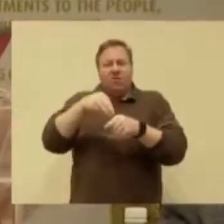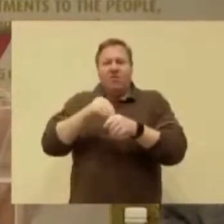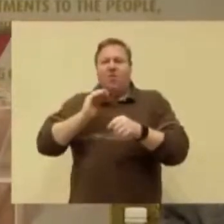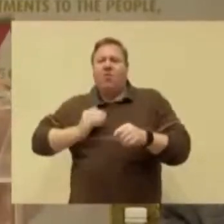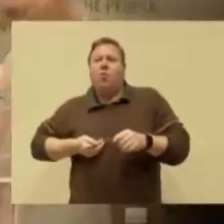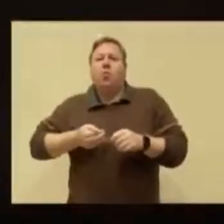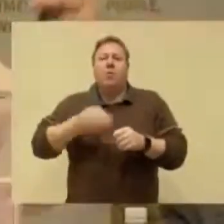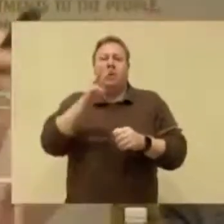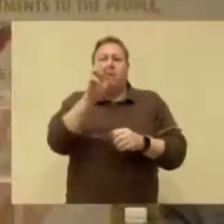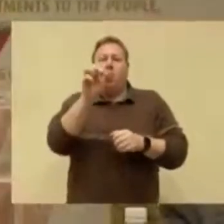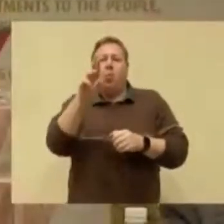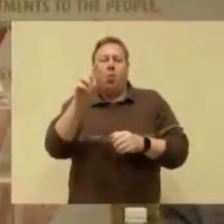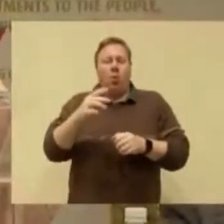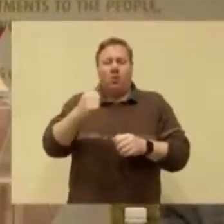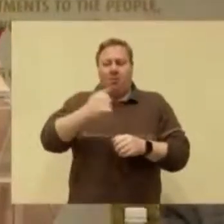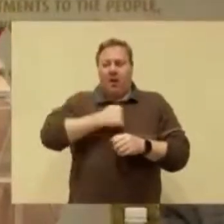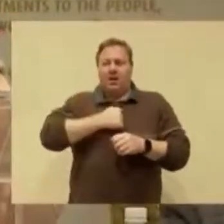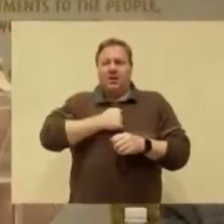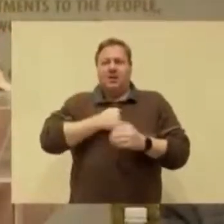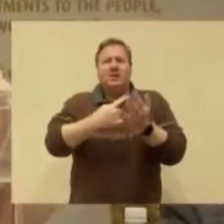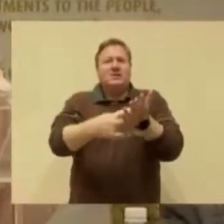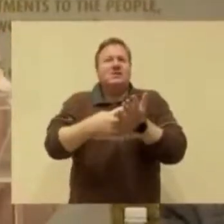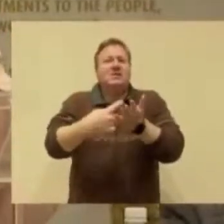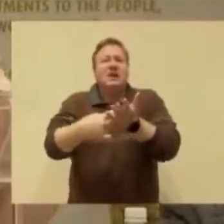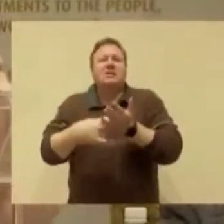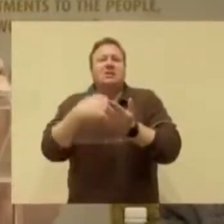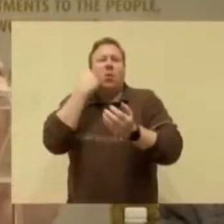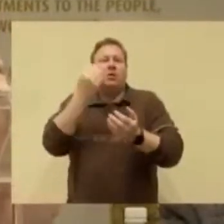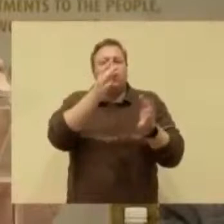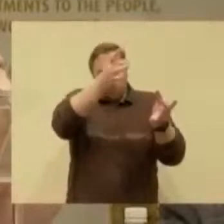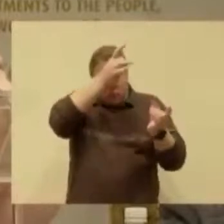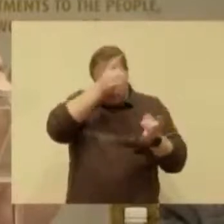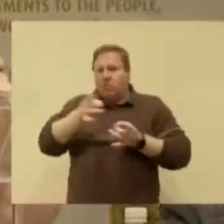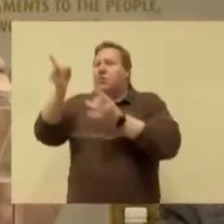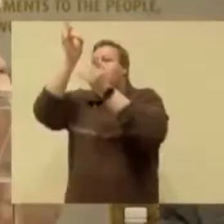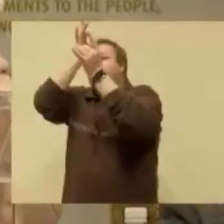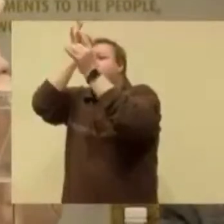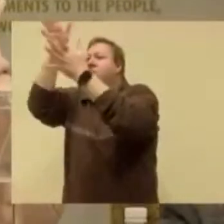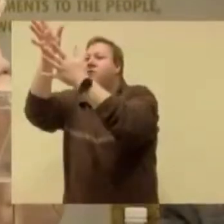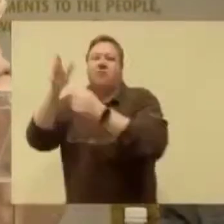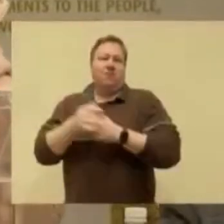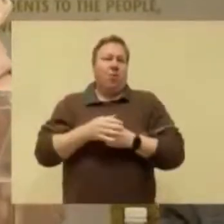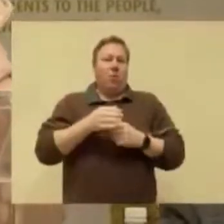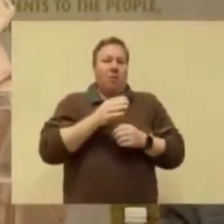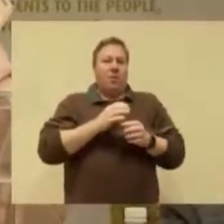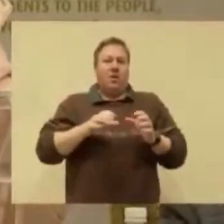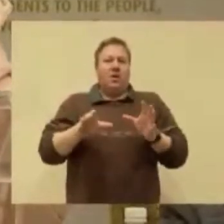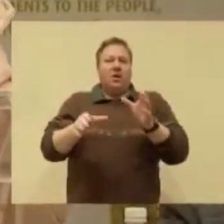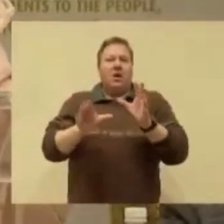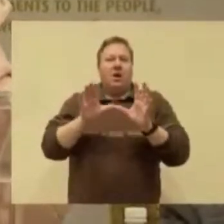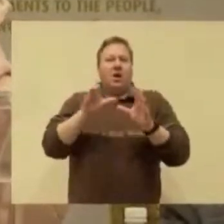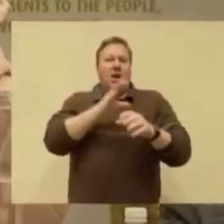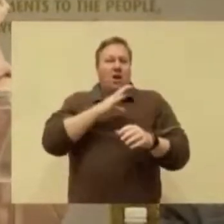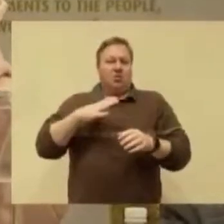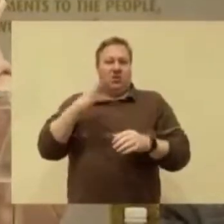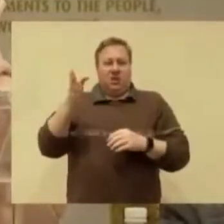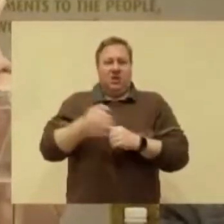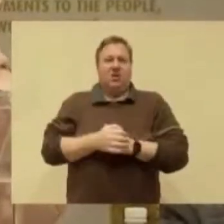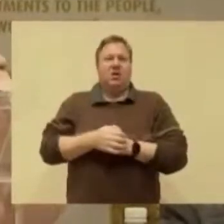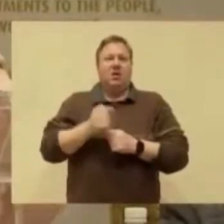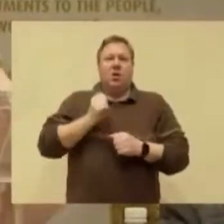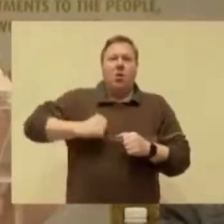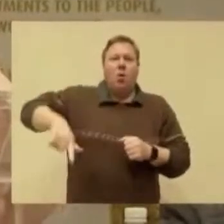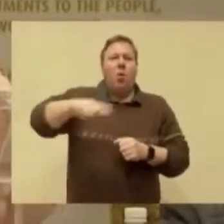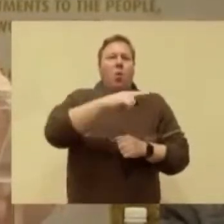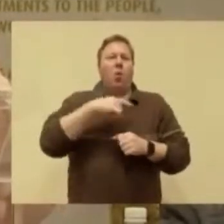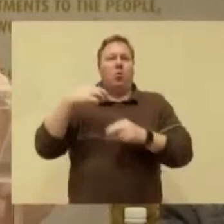is it that they want me to take forward to the council all of us let us take responsibility we will build the society